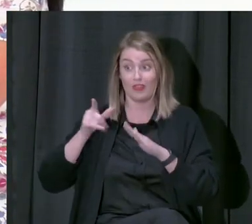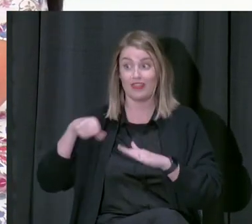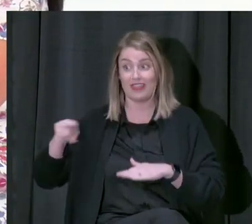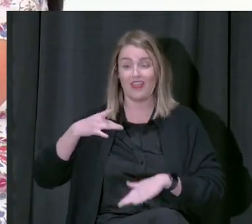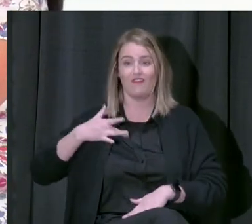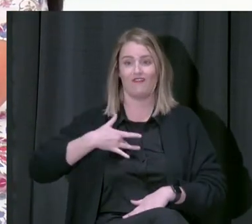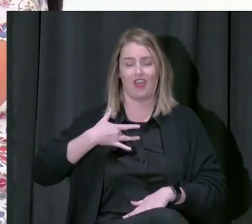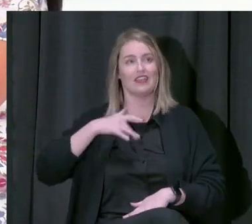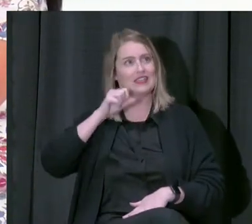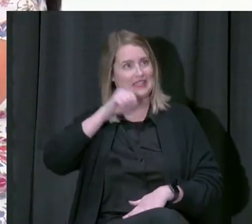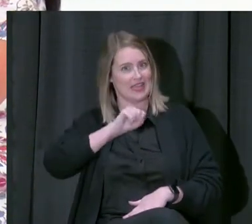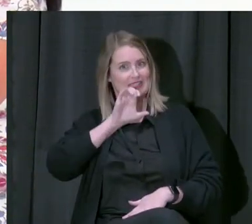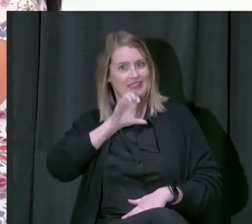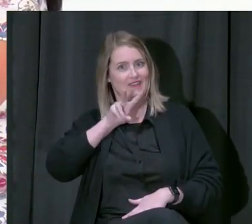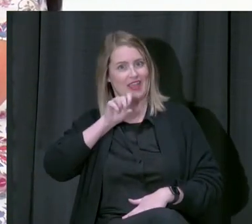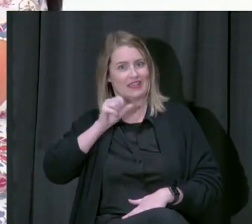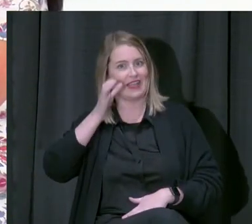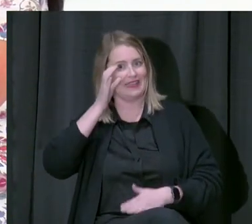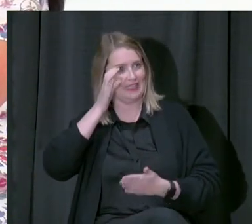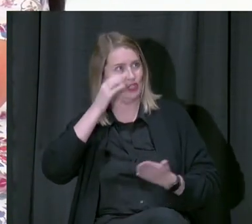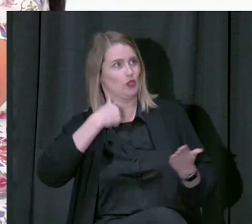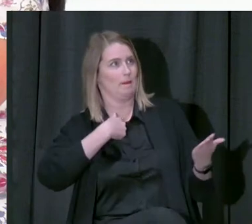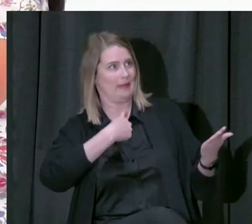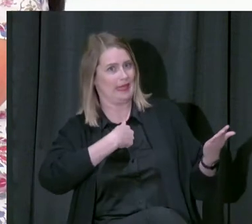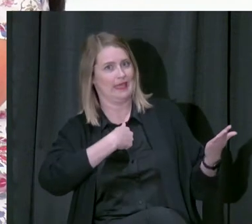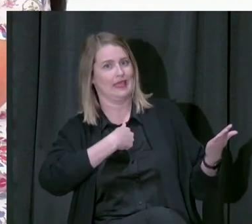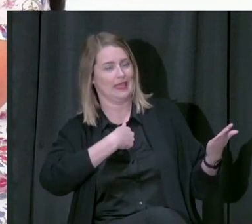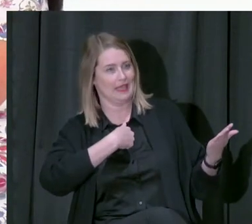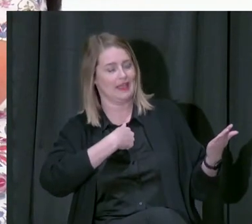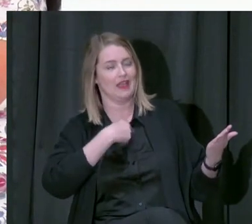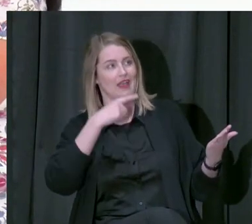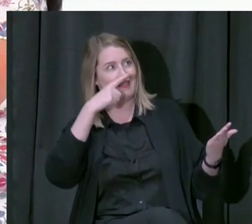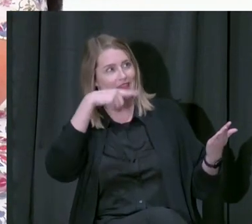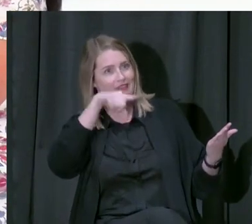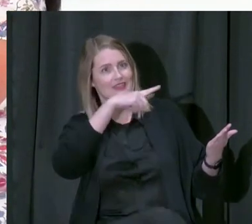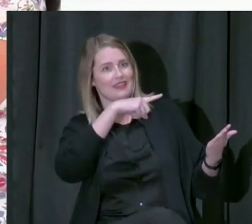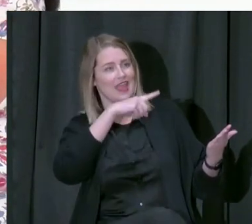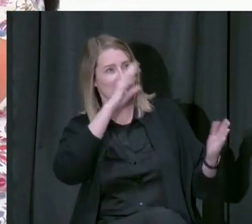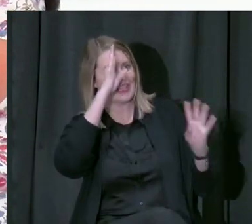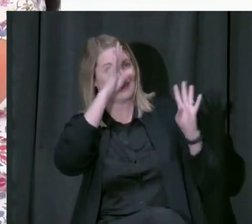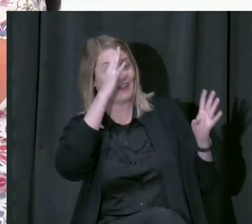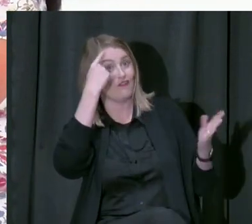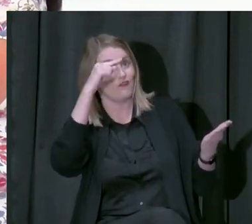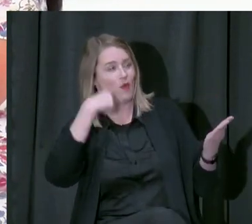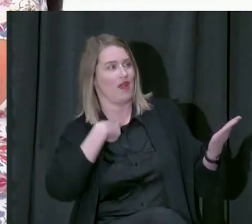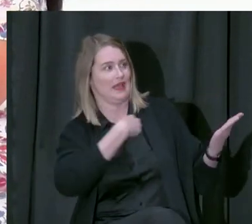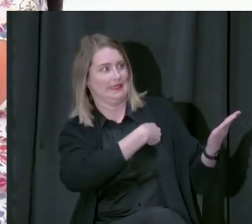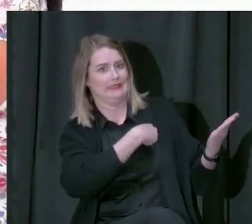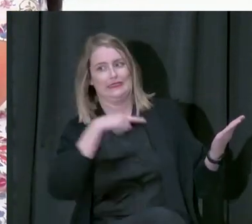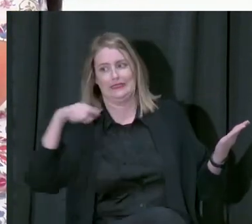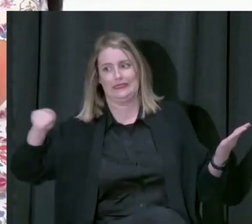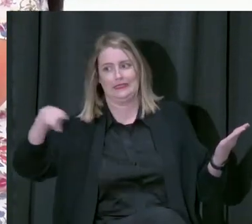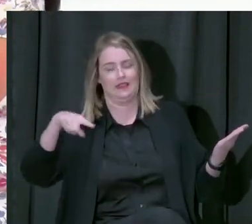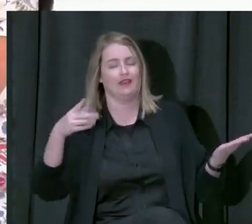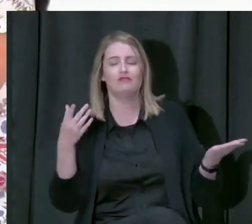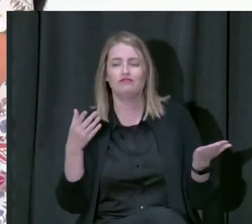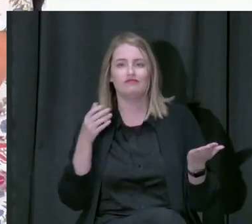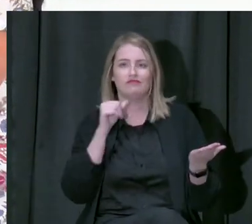CVS Health is listening. Yes, CVS Health is innovating for us. We are not